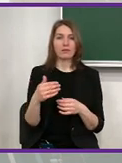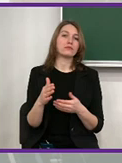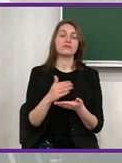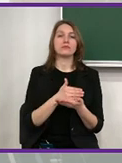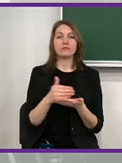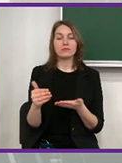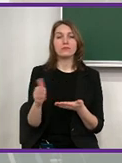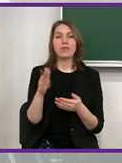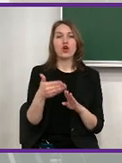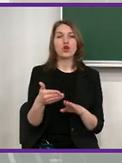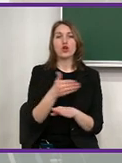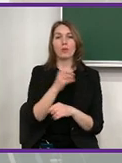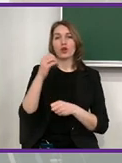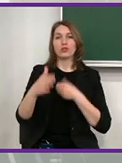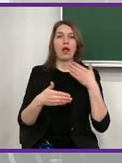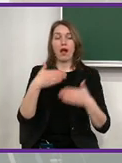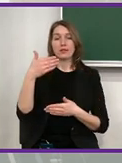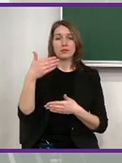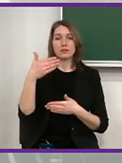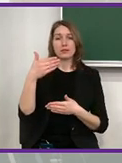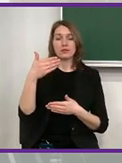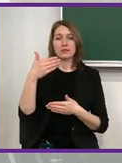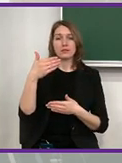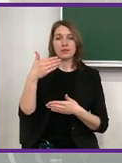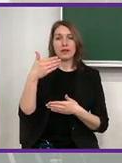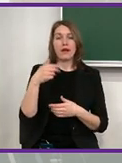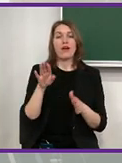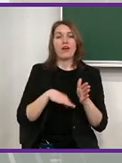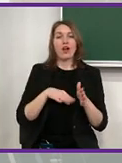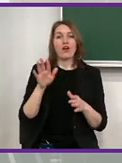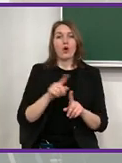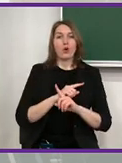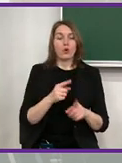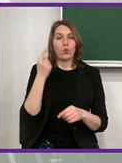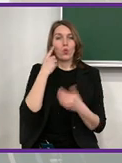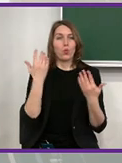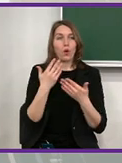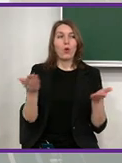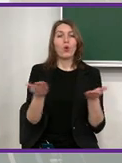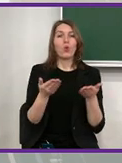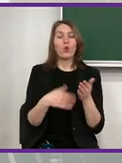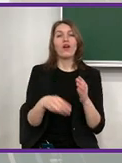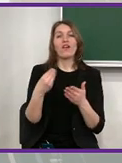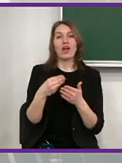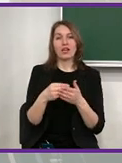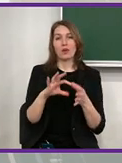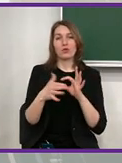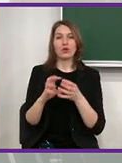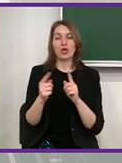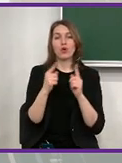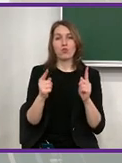conclude that maybe this particular link or stage in the chain will not be subject to the